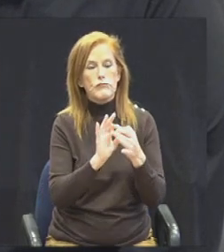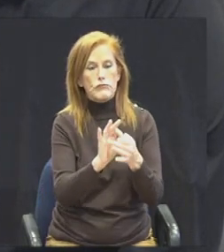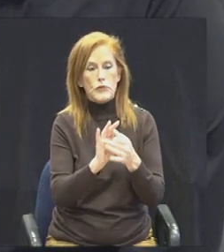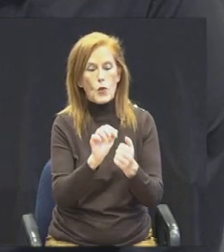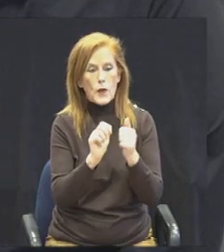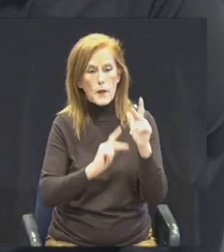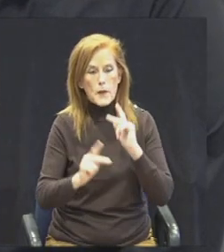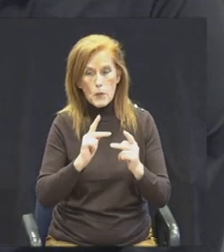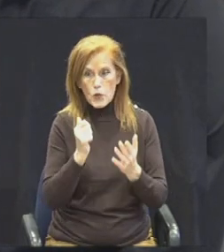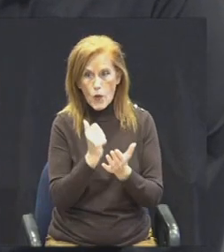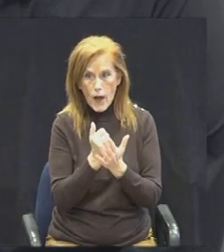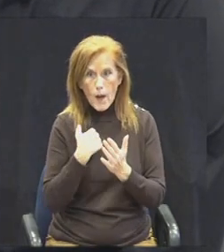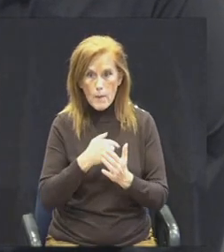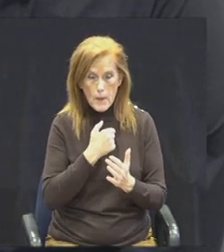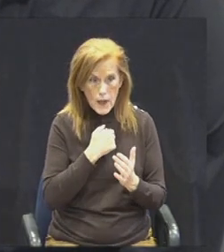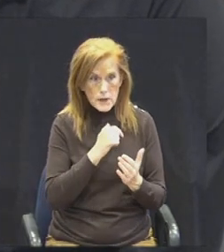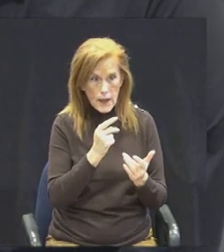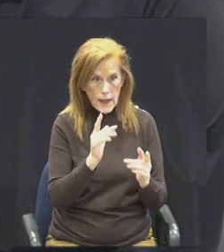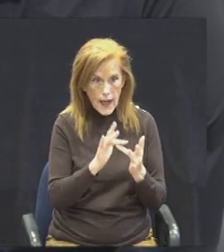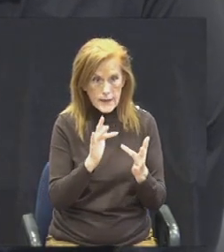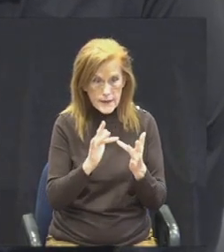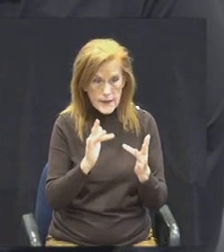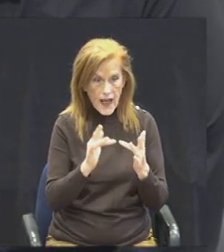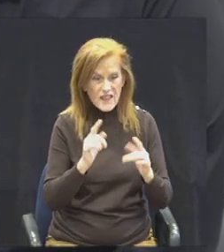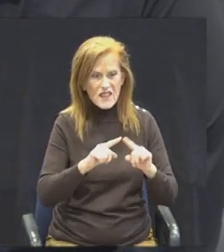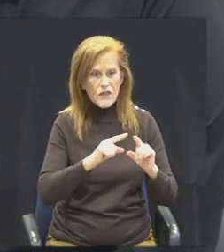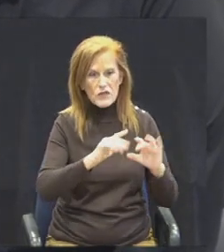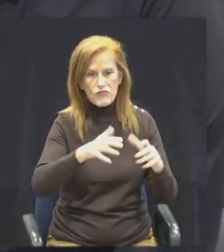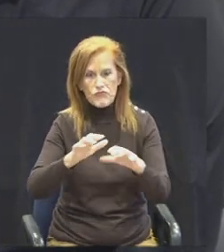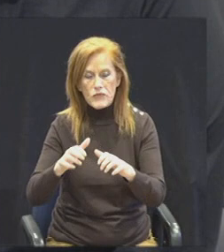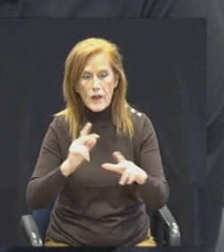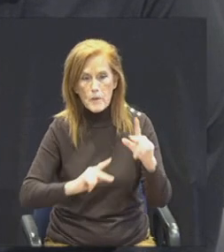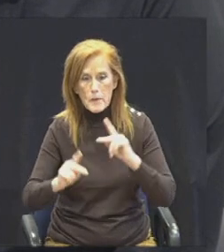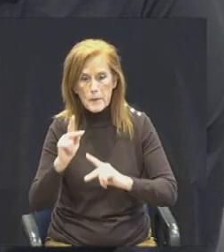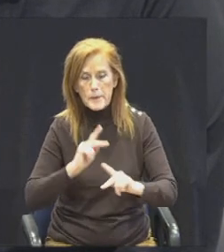these communities. Because when it comes to